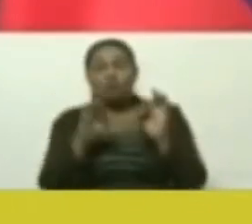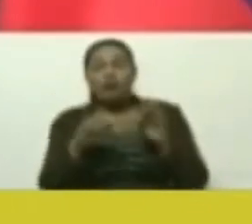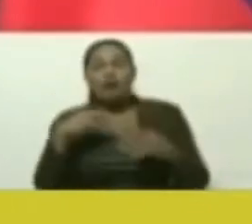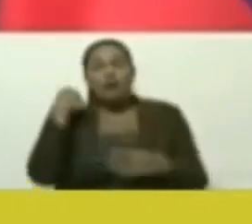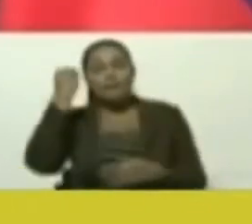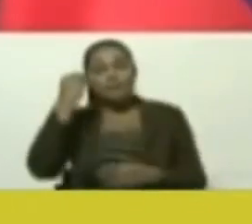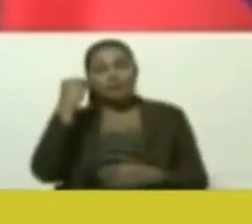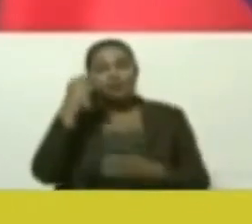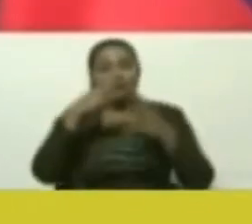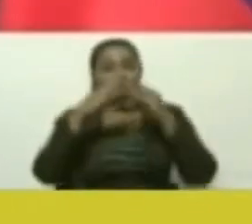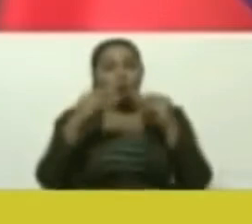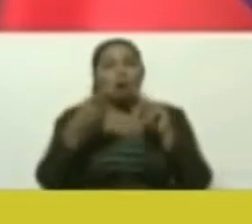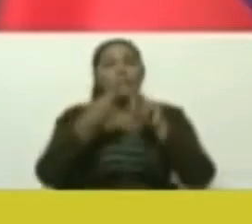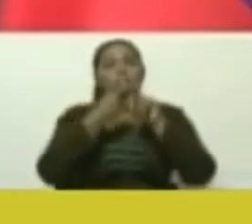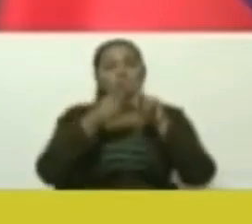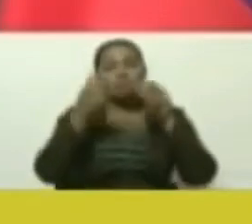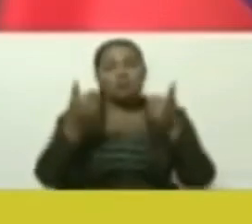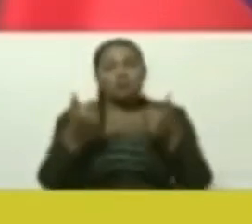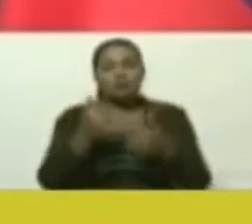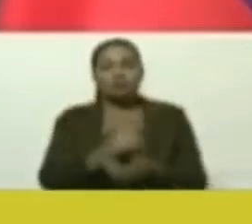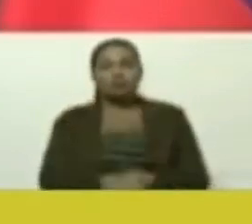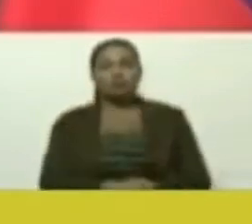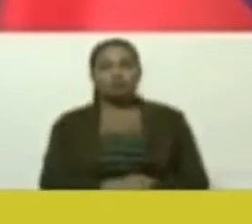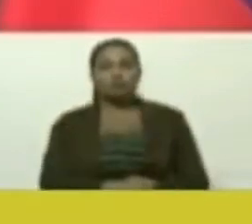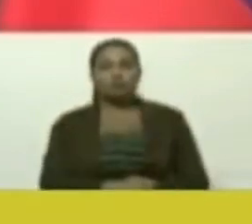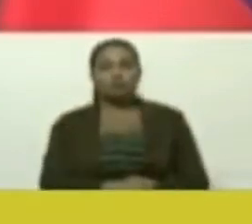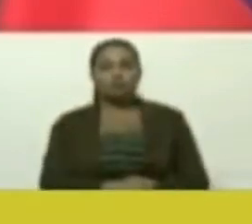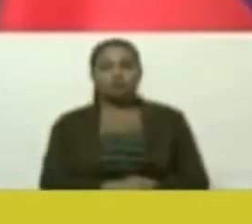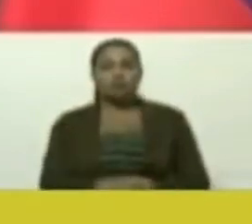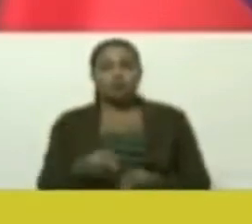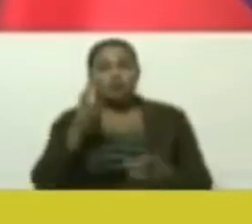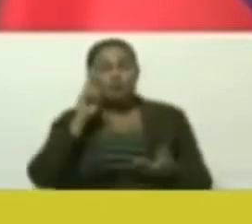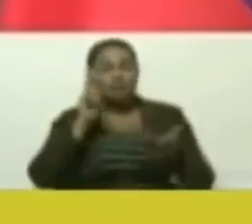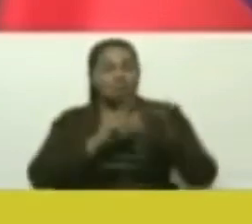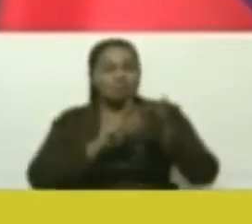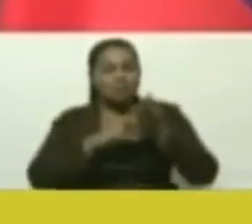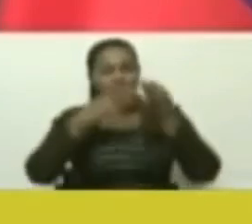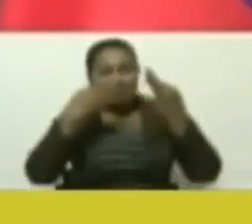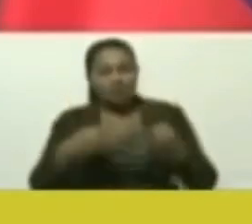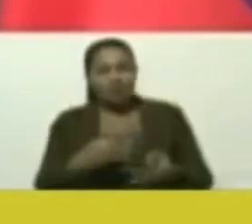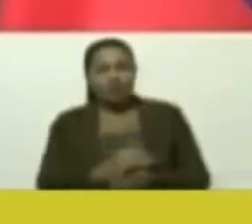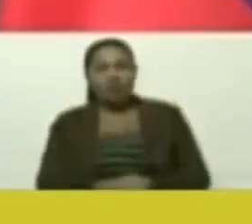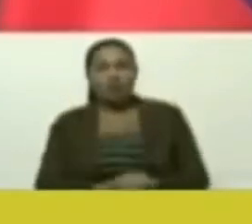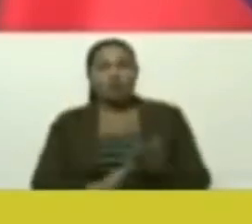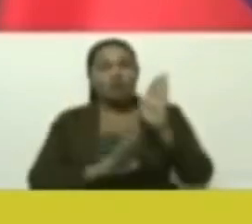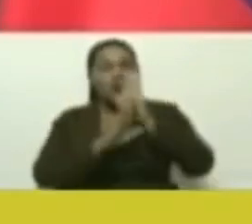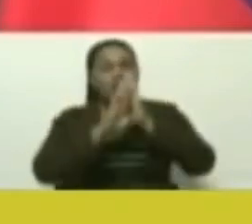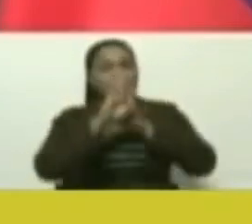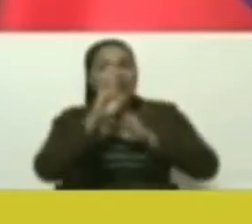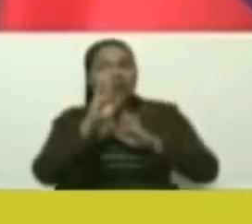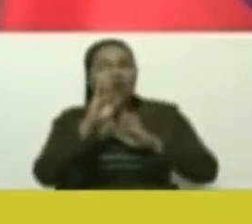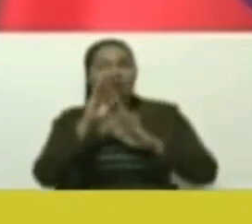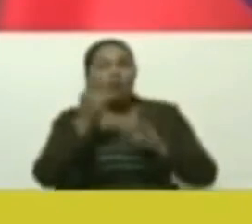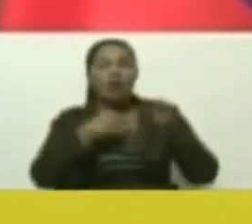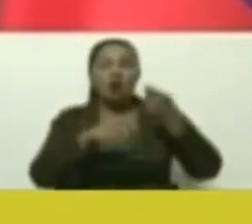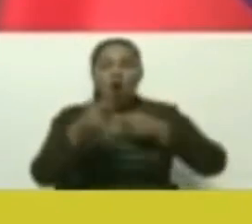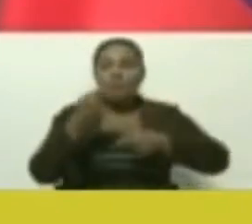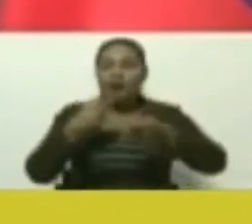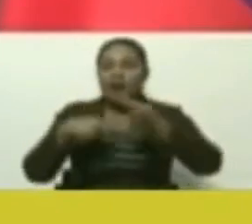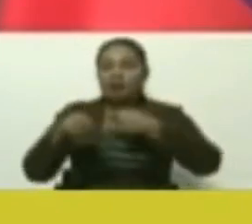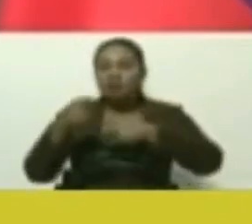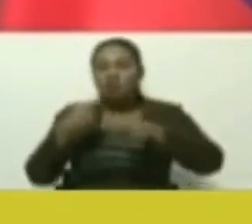There are several broadcasts, all very positive, and there is a reality.